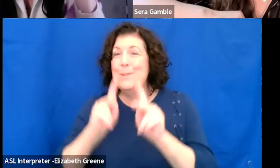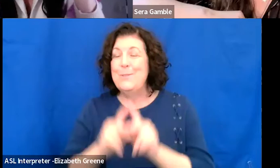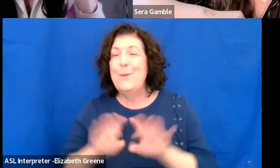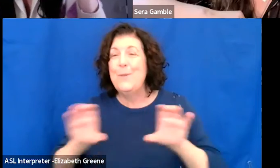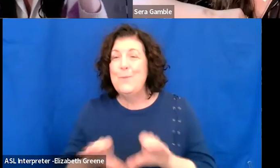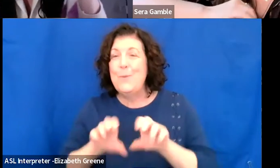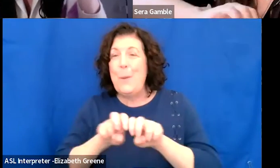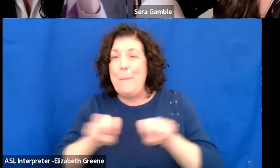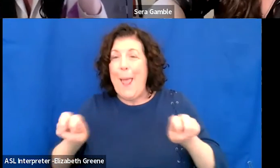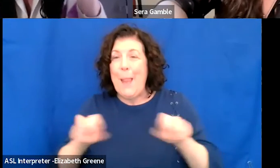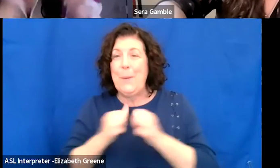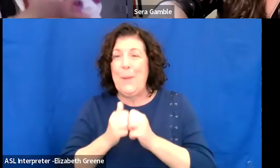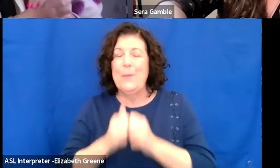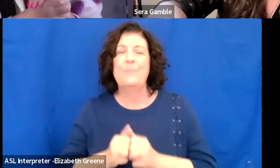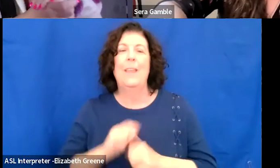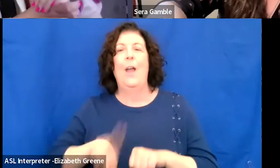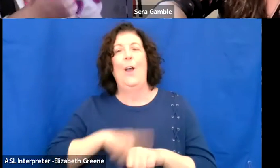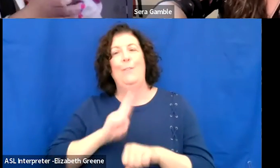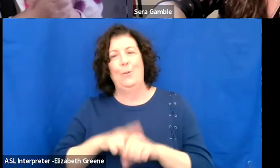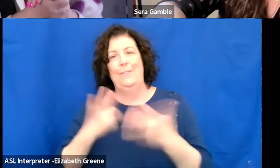seen of course I've seen the whole season